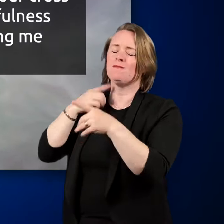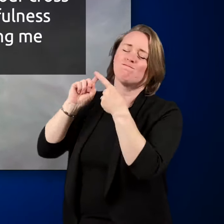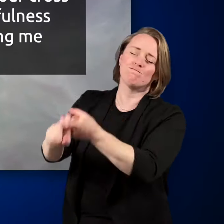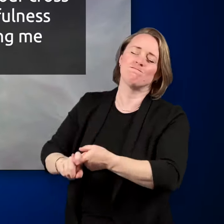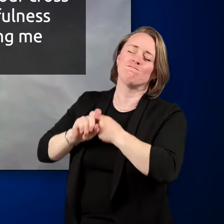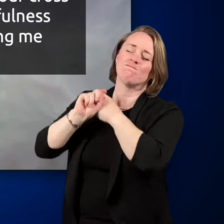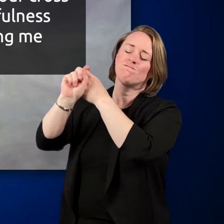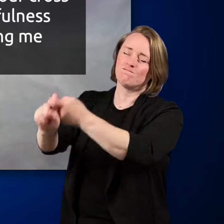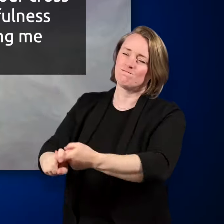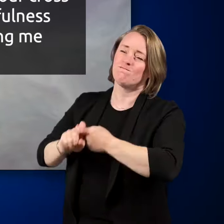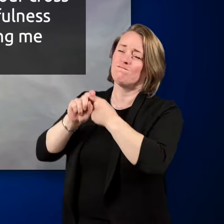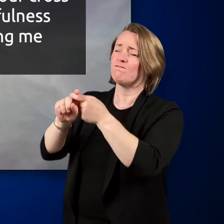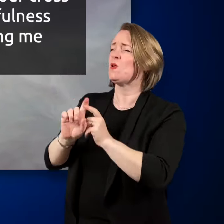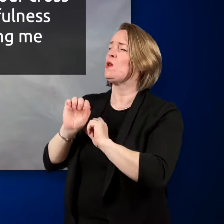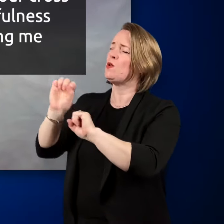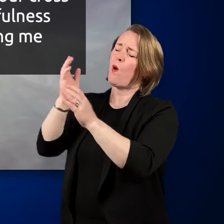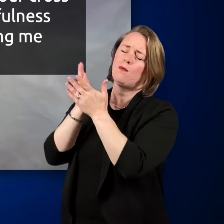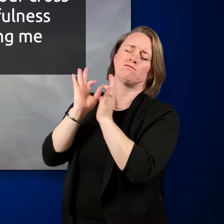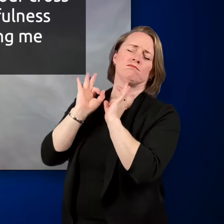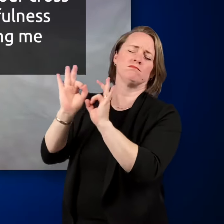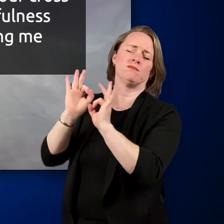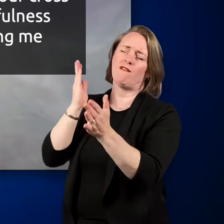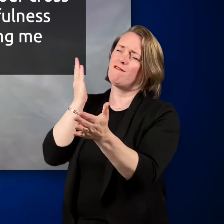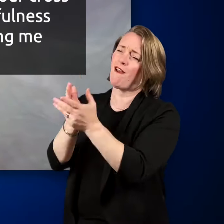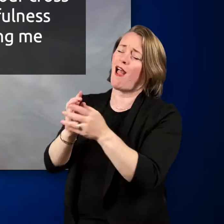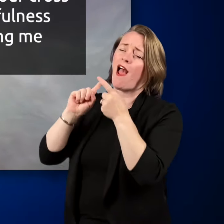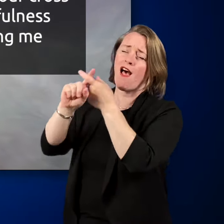trusting in your blood and all your